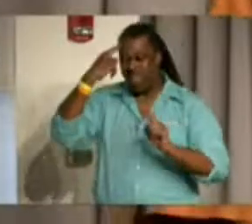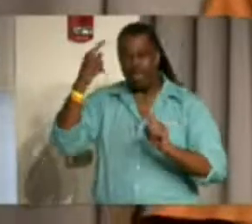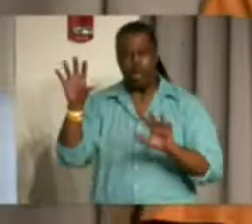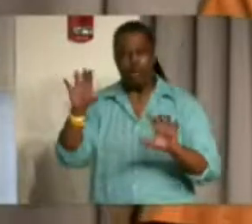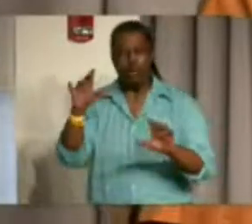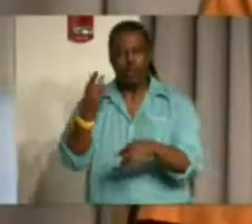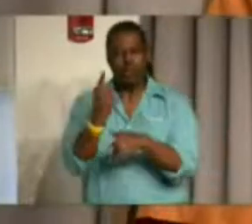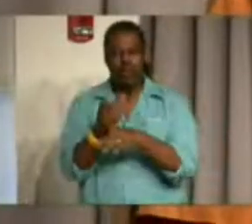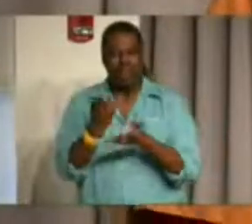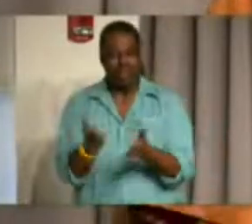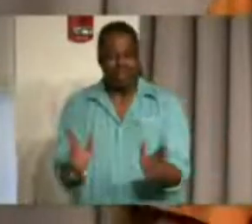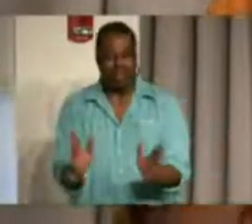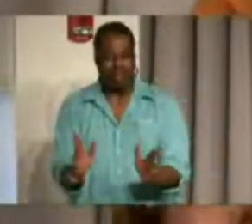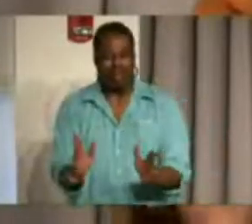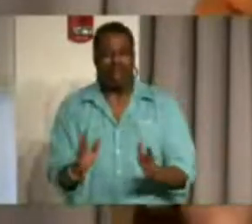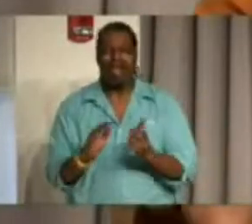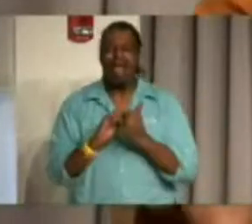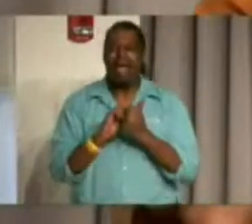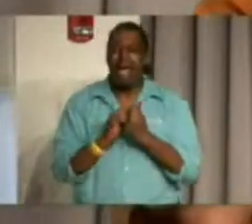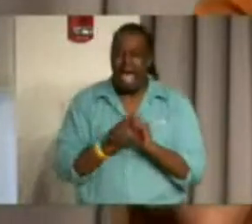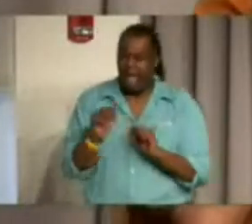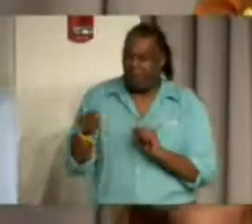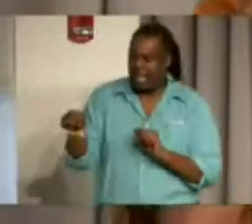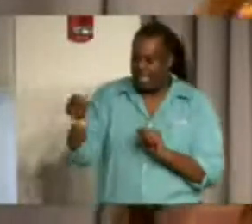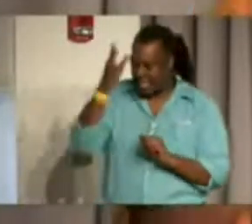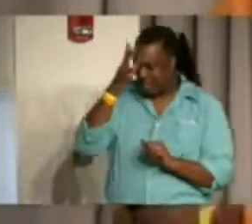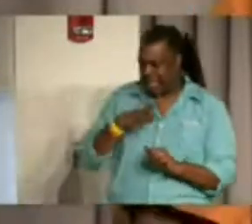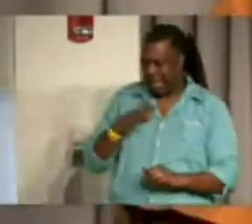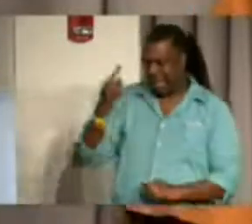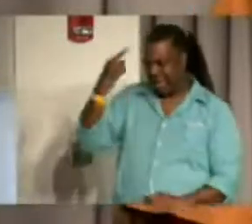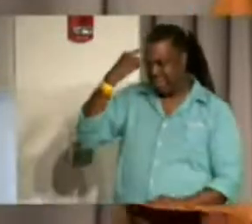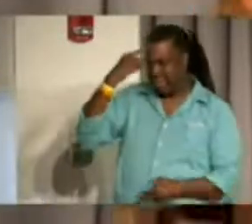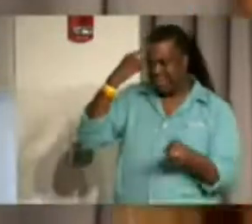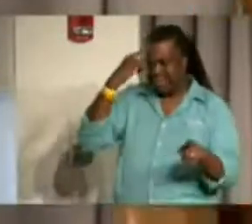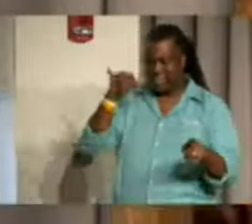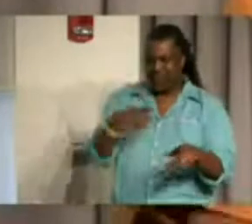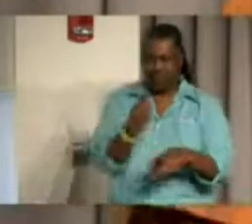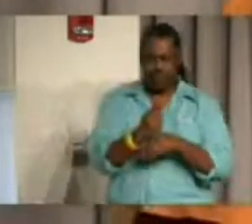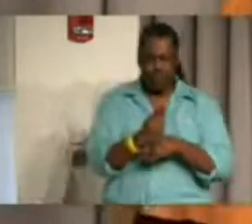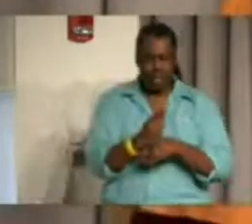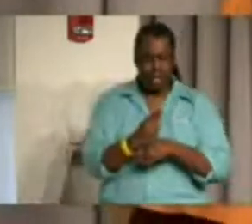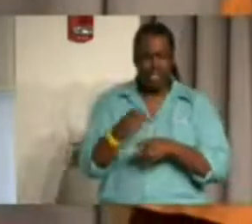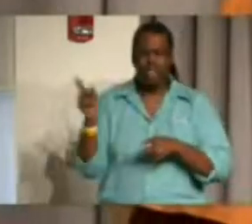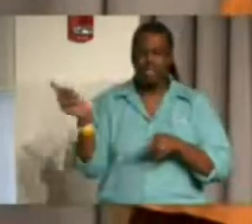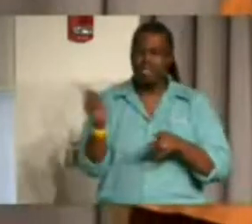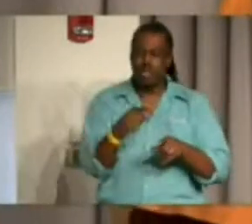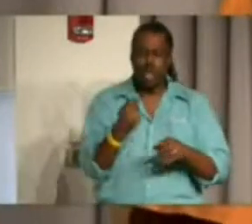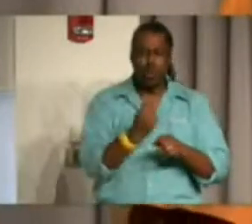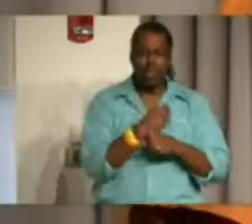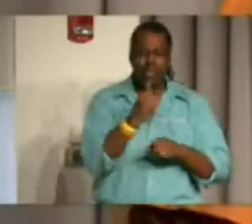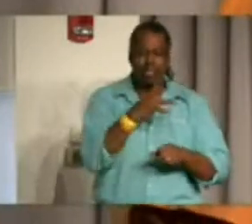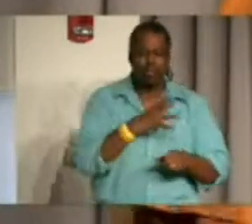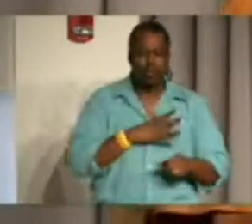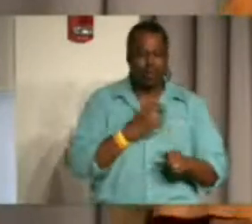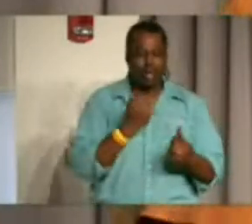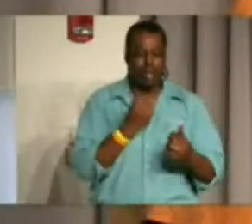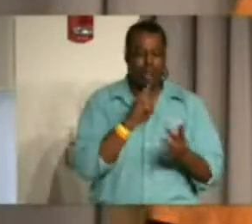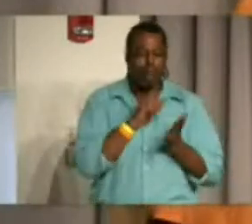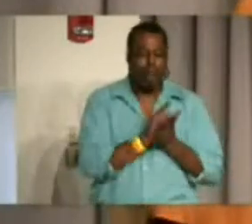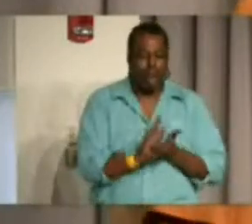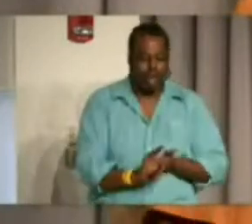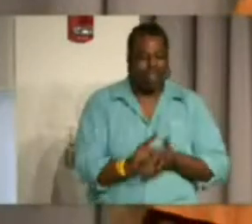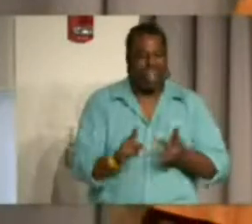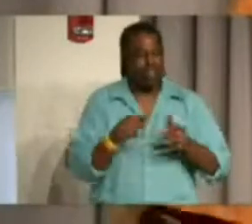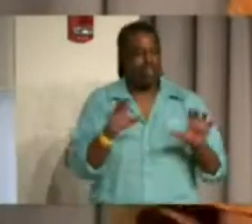thing somehow. How can this man think that it was right to go make a woman love him and then to do that